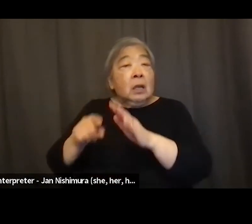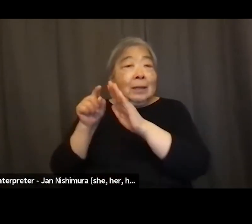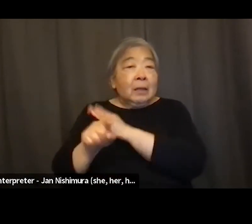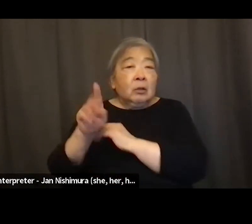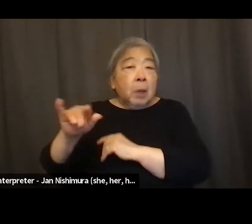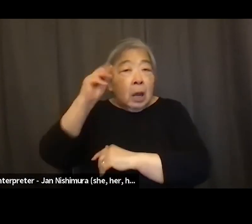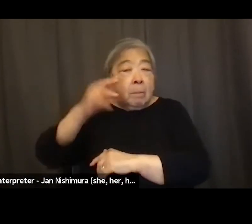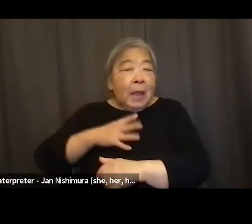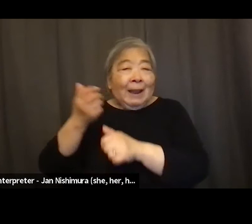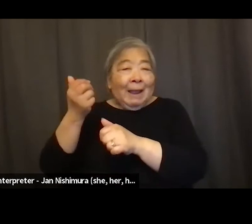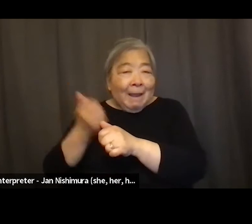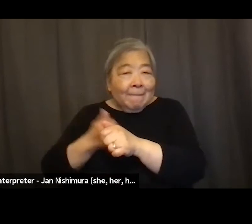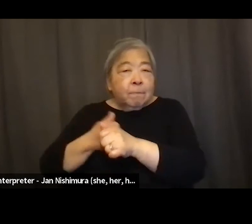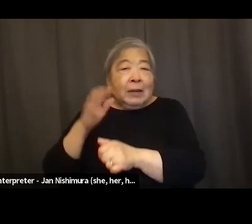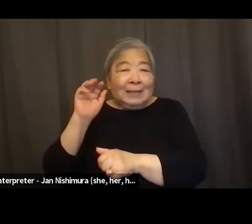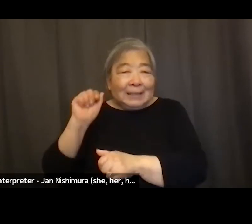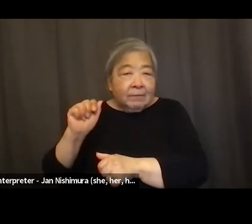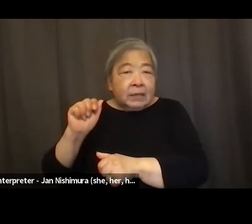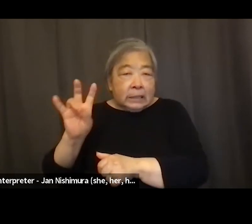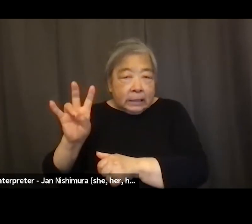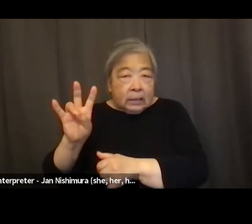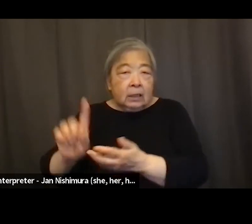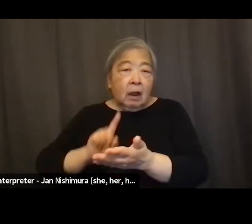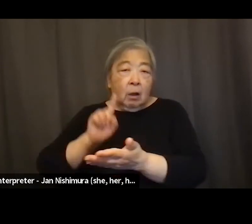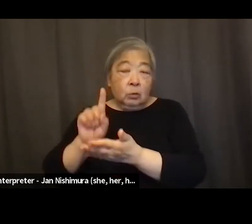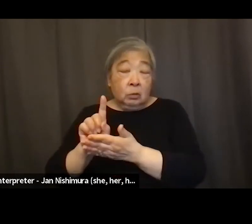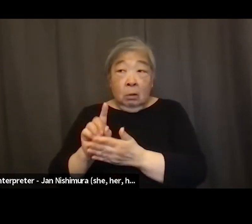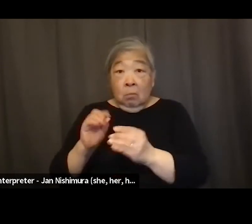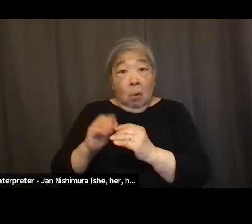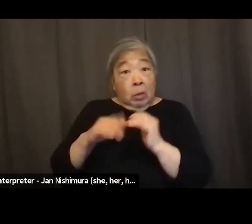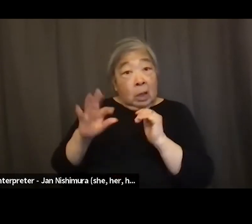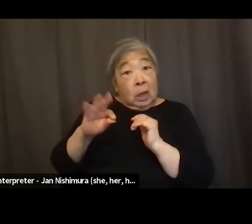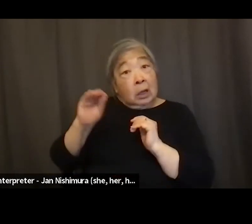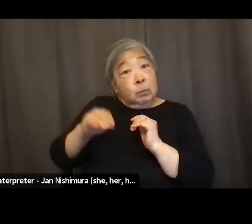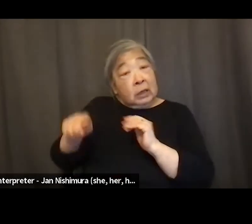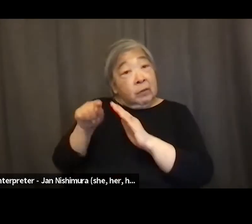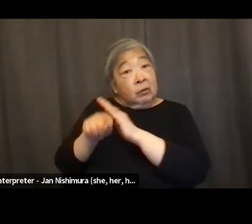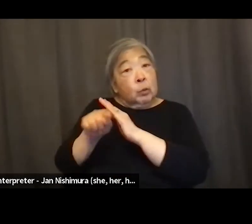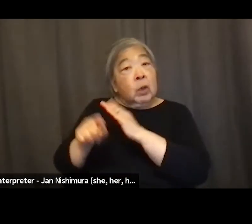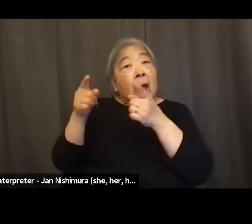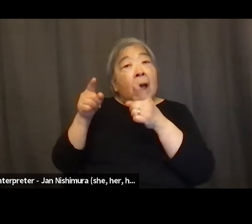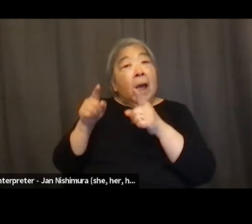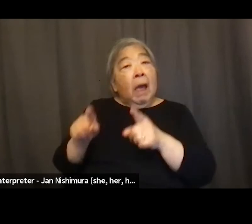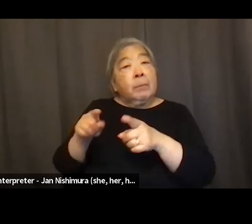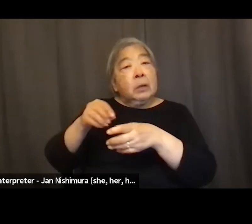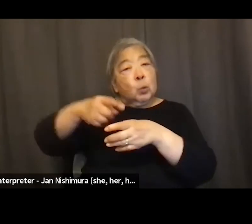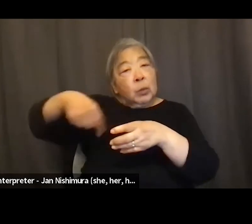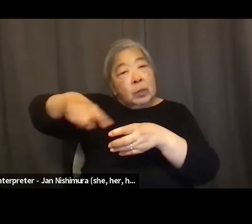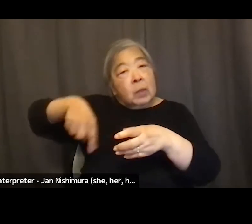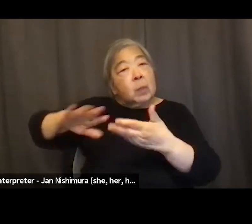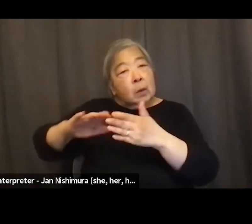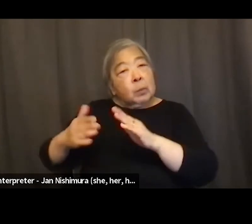man every 17 hours. More than 90% of these murders happen intra-communally.